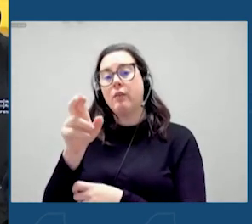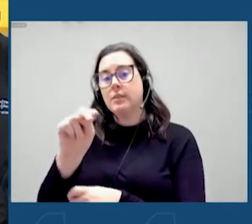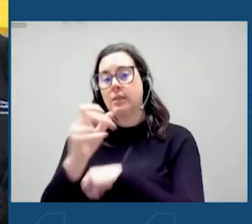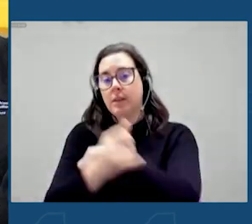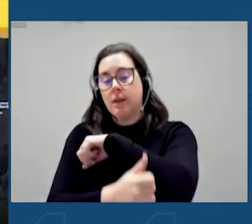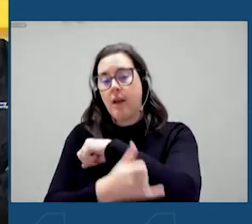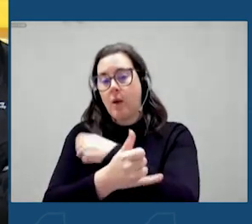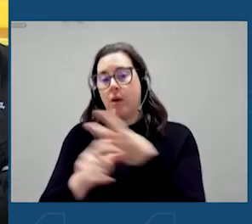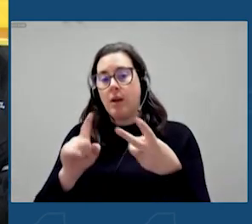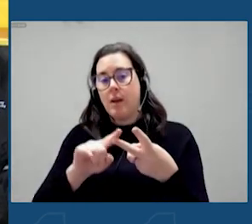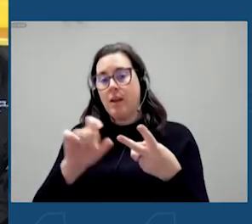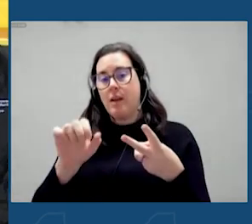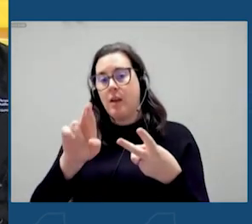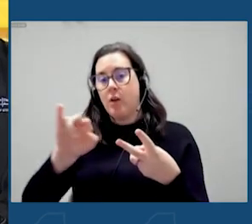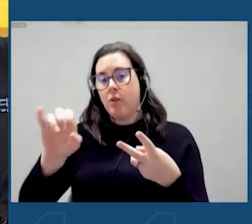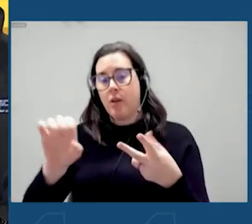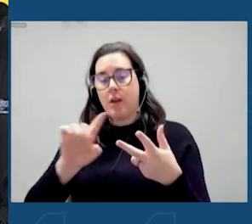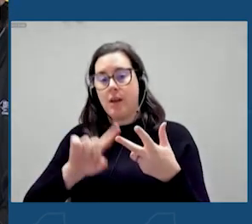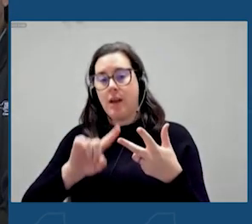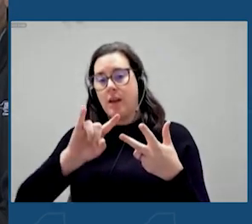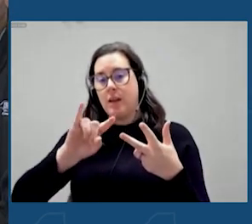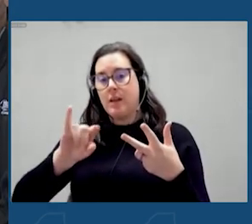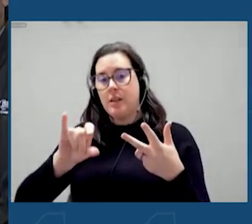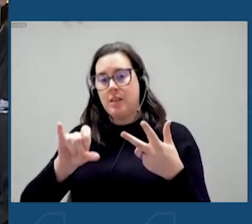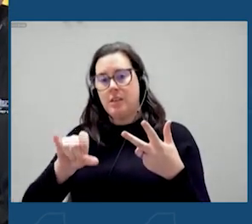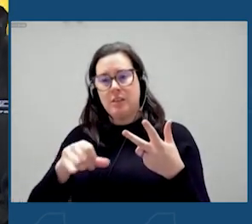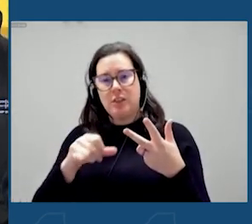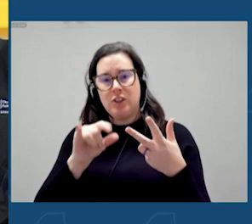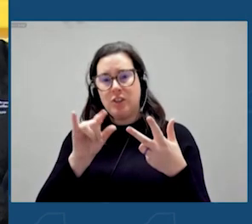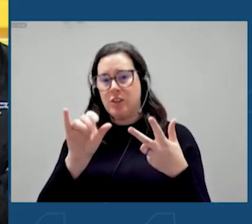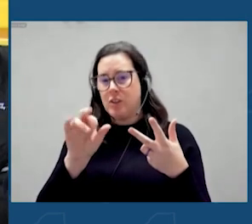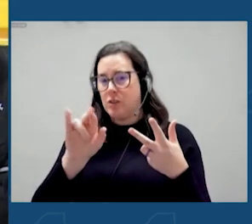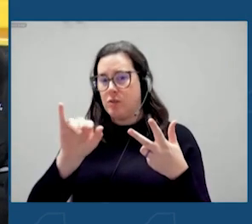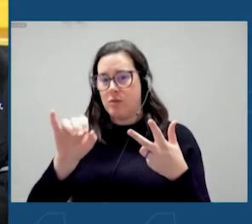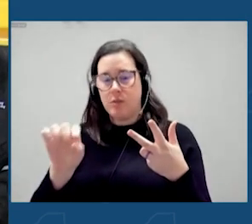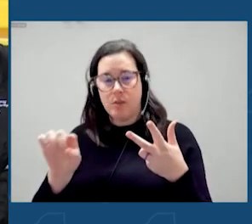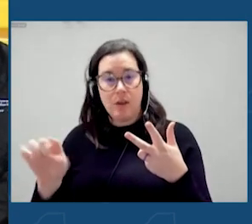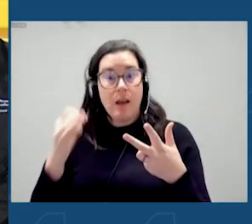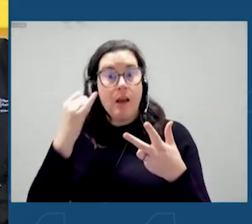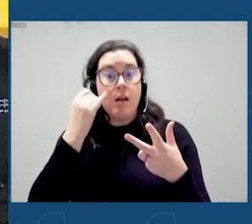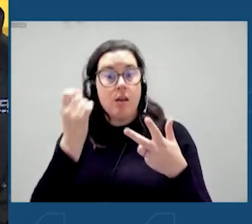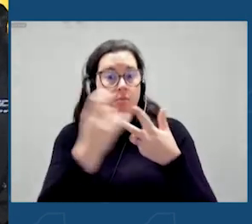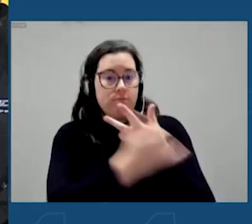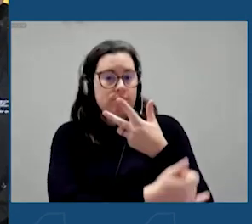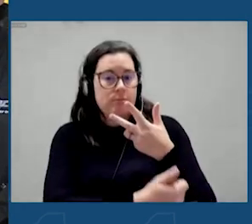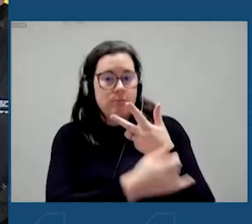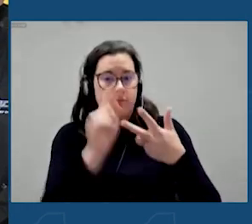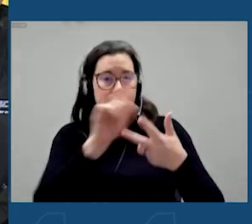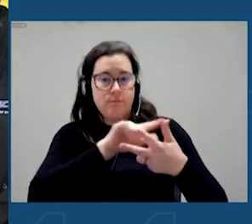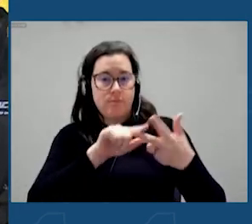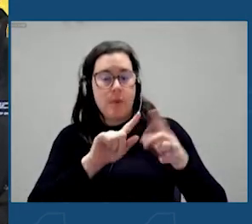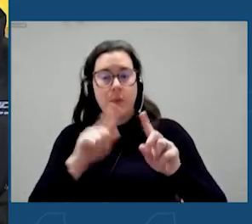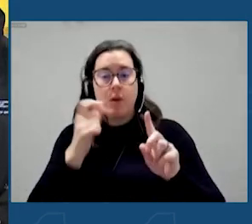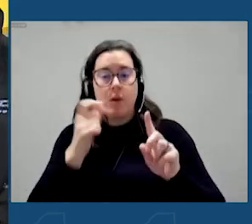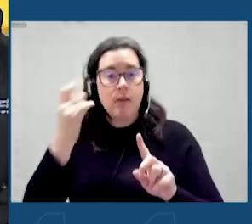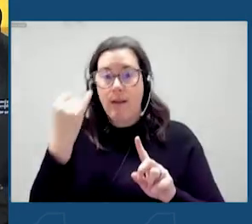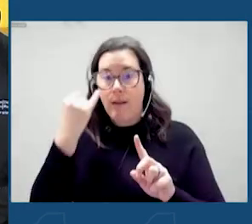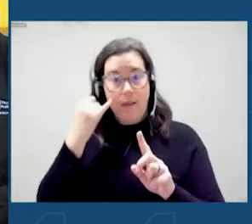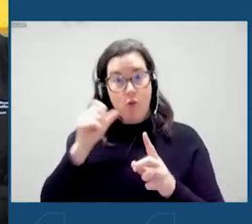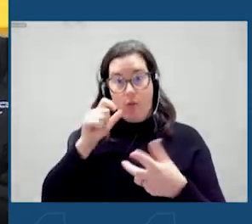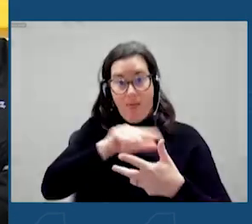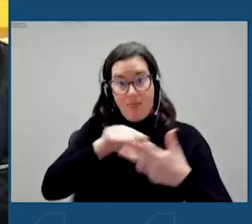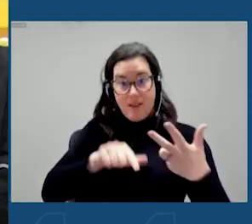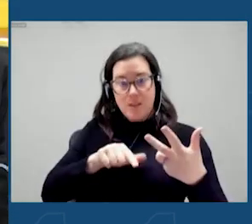Erie County. But if you are not in those counties, you are not getting away without a very significant event. They've deemed